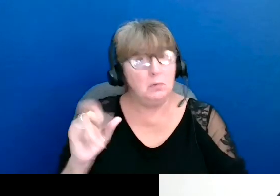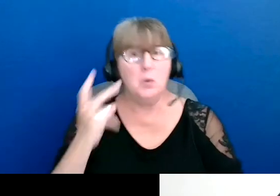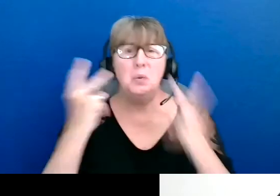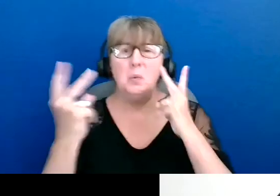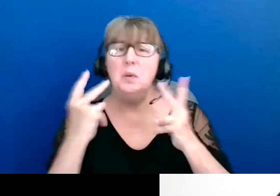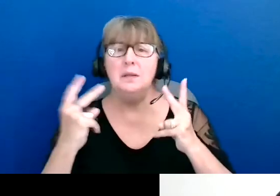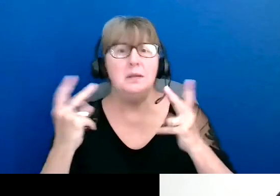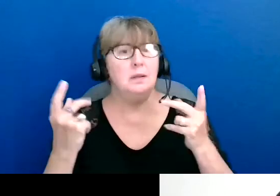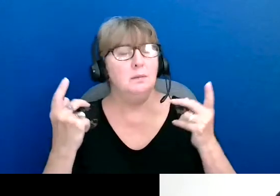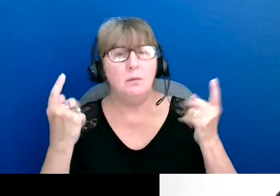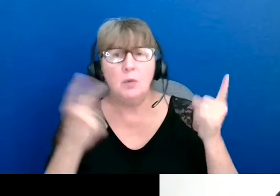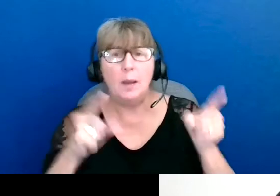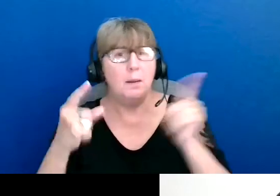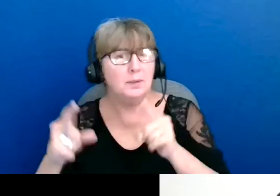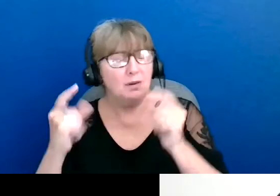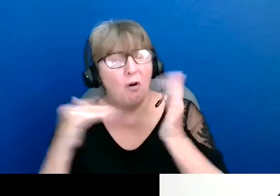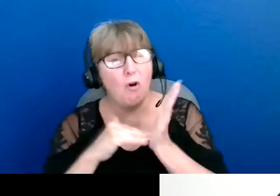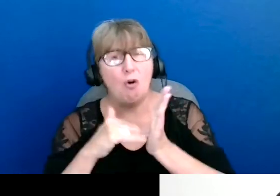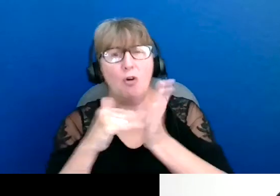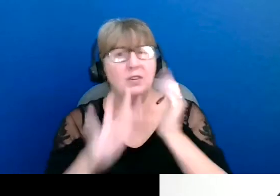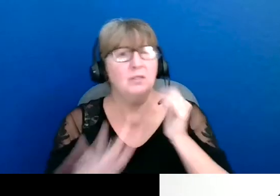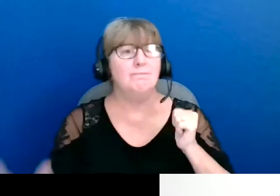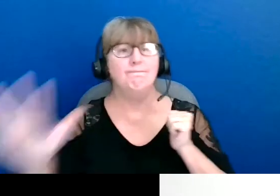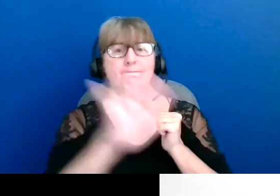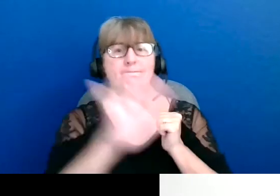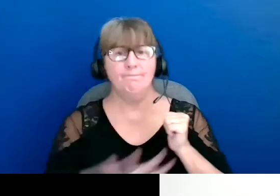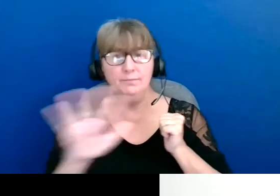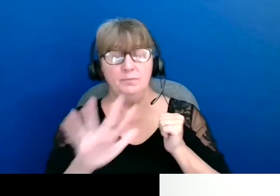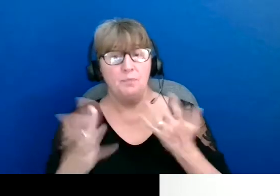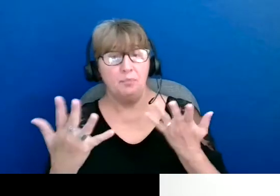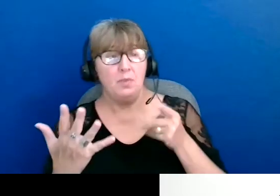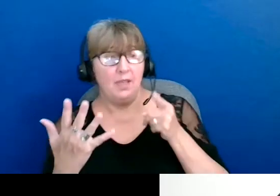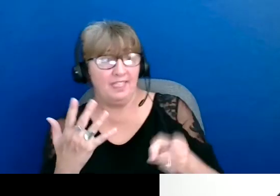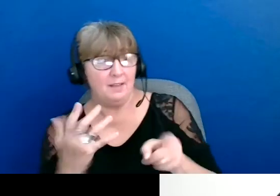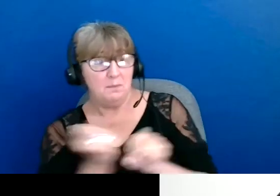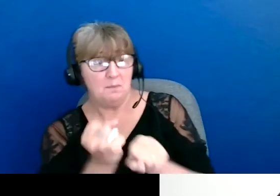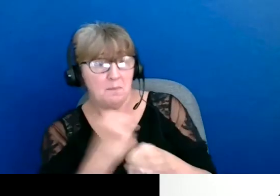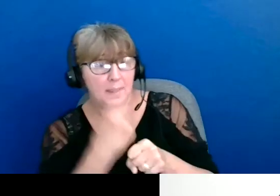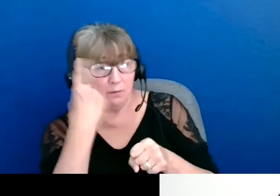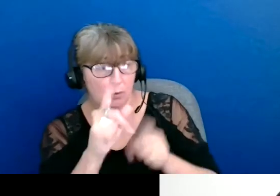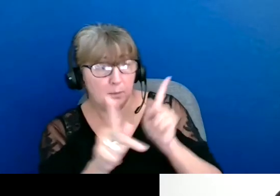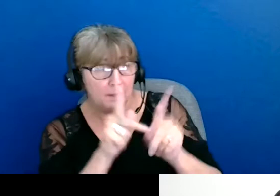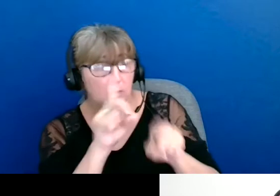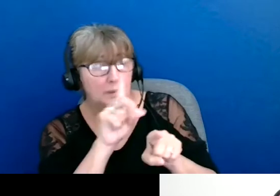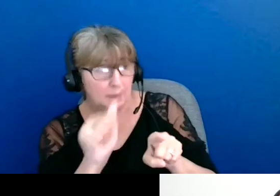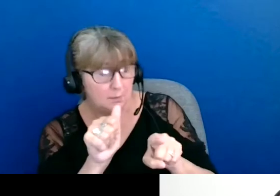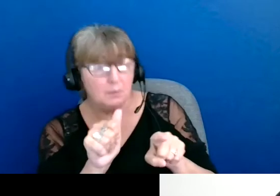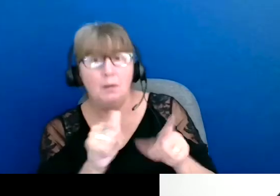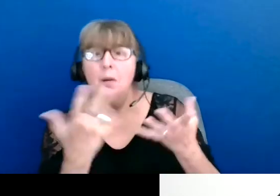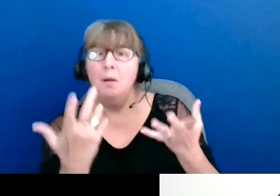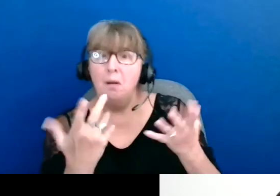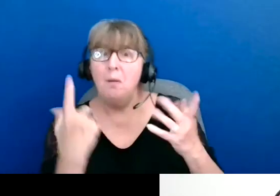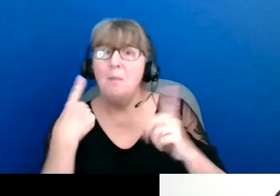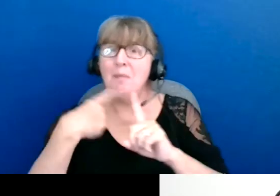the time, all over the place, where something designed for disability ends up helping everyone.